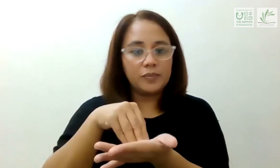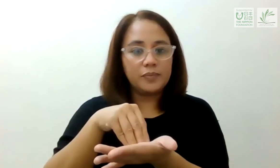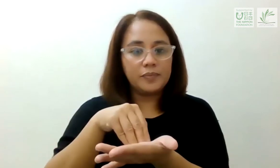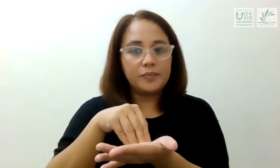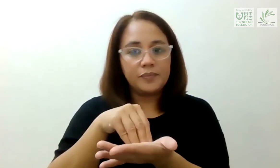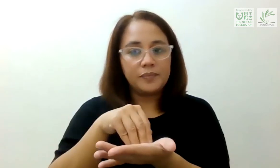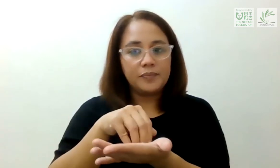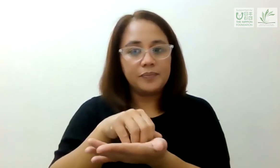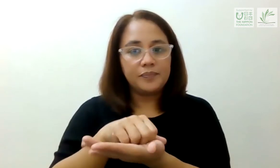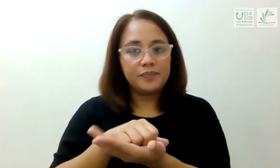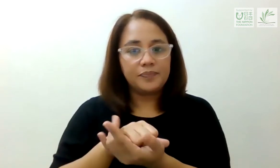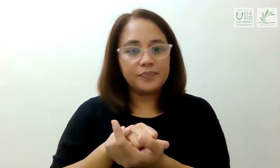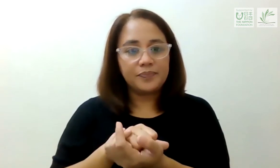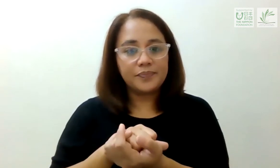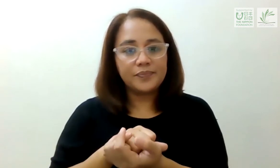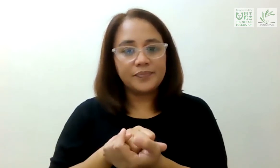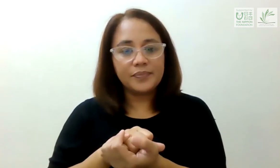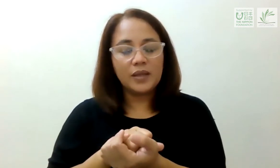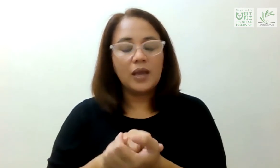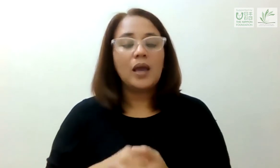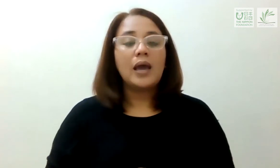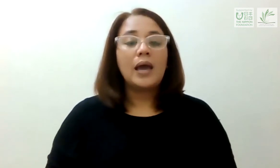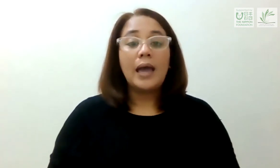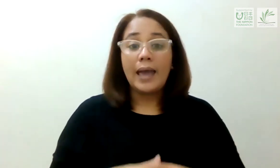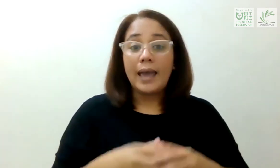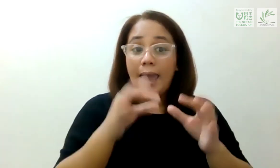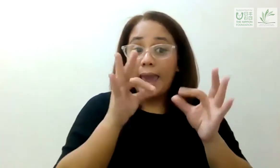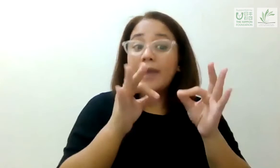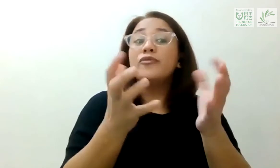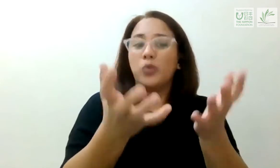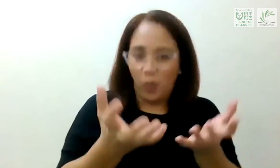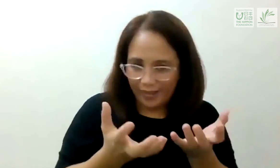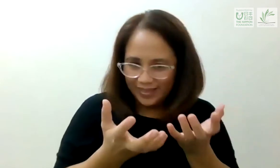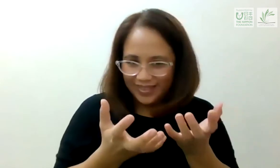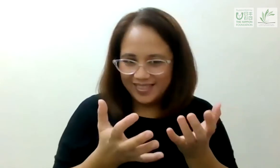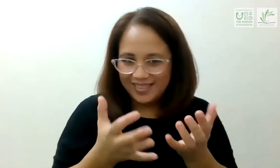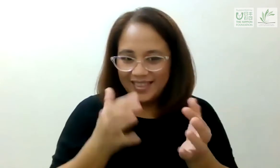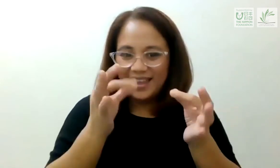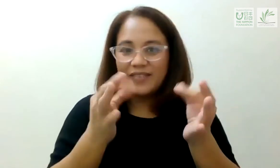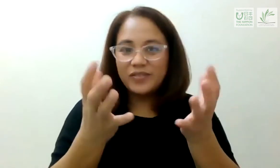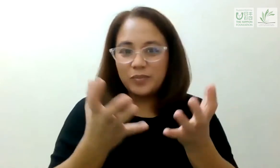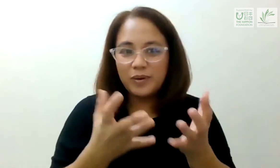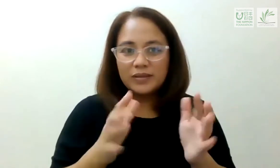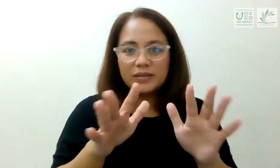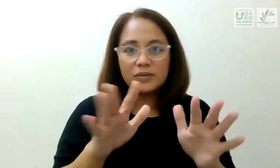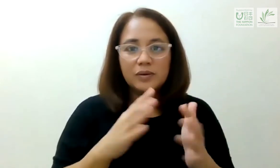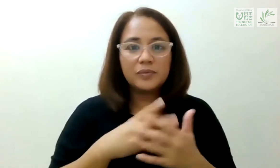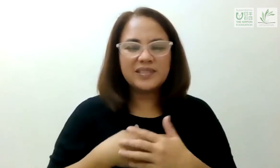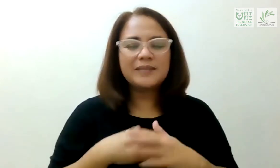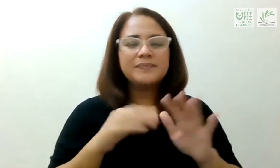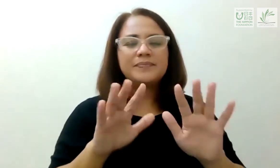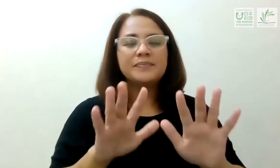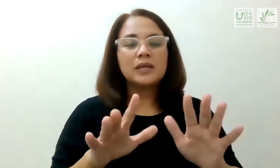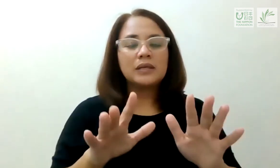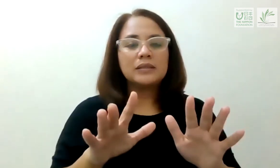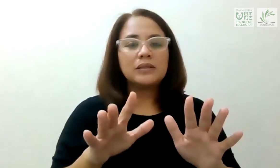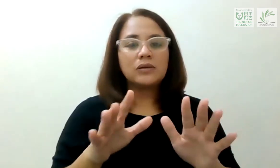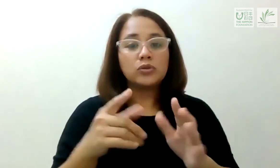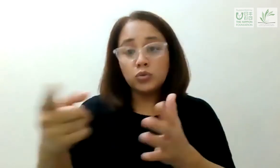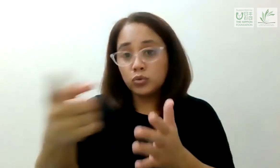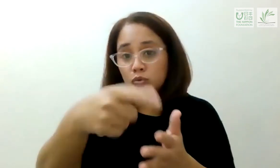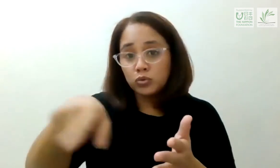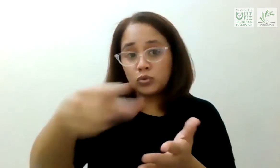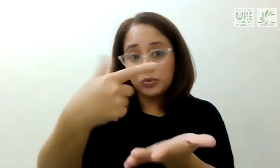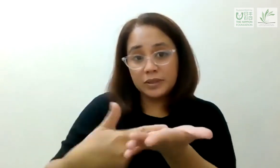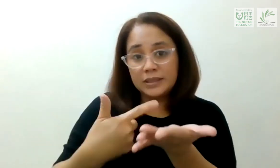Okay. Okay, if you want. So take a little bit of time and discuss that. The questions